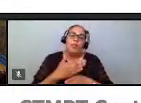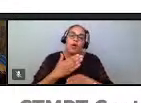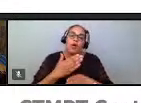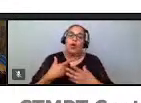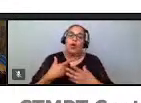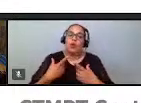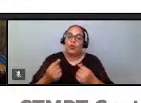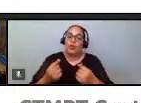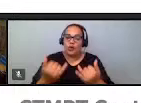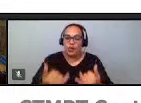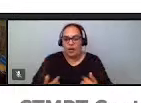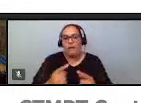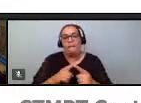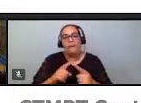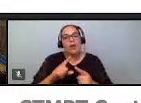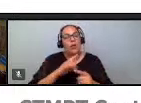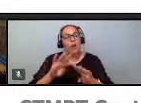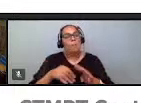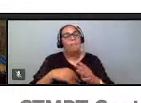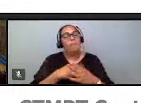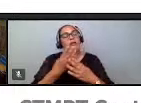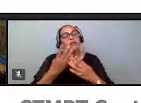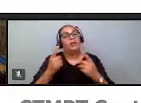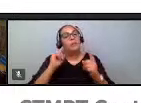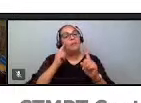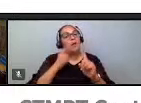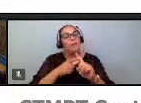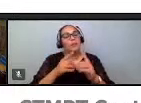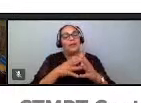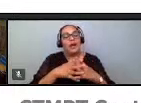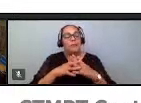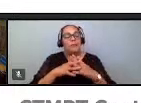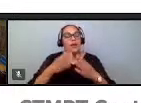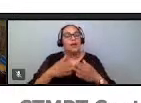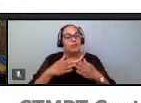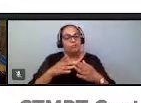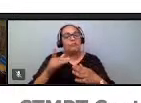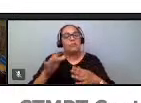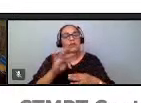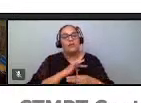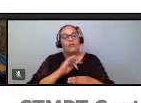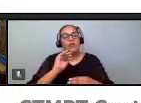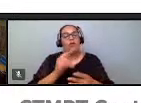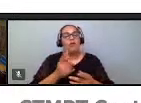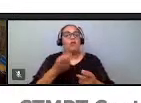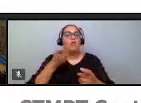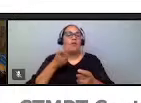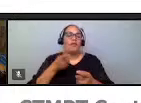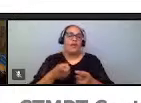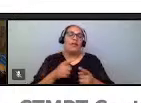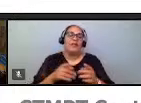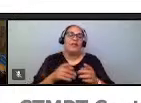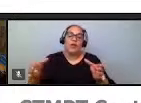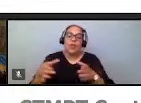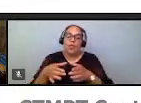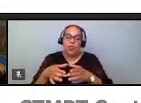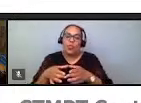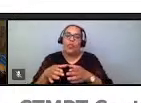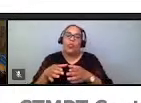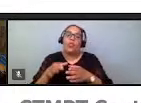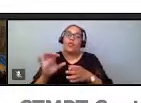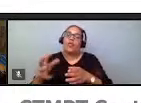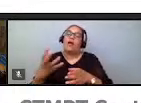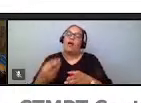at the moment because multi-purpose terminals the American vessels generally call at this terminal they're the smaller vessels they have their